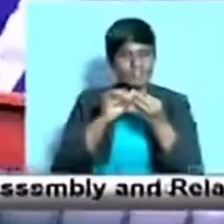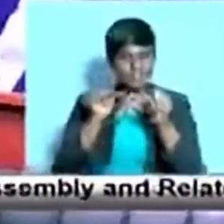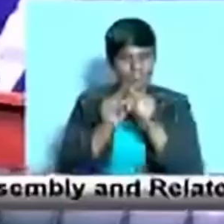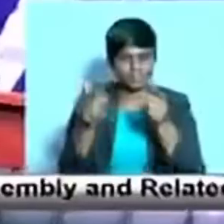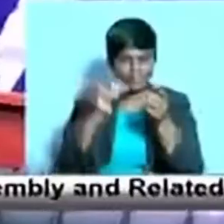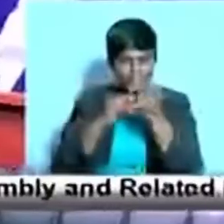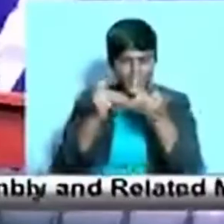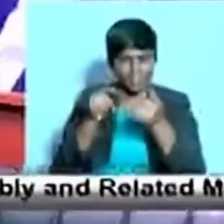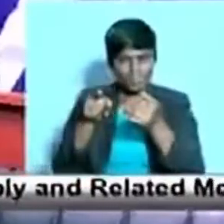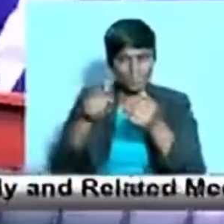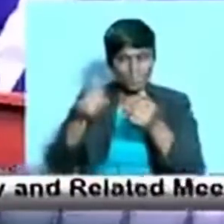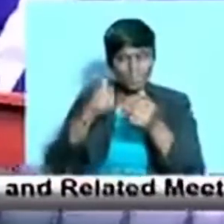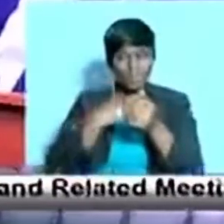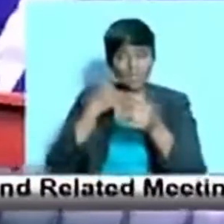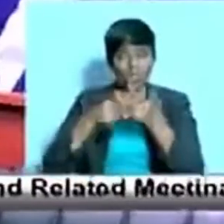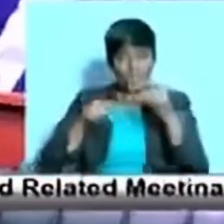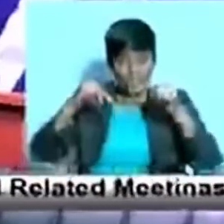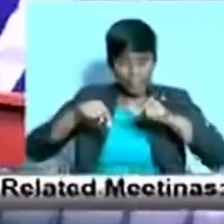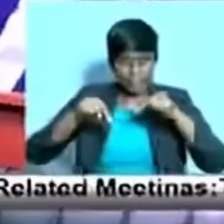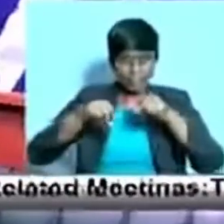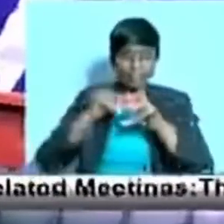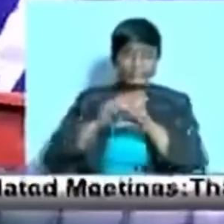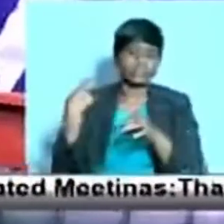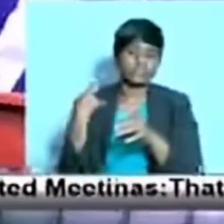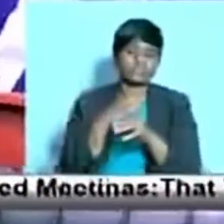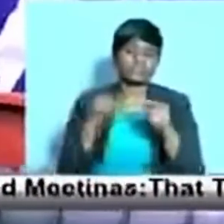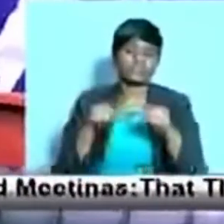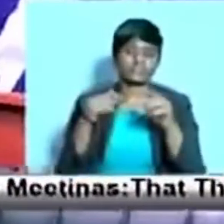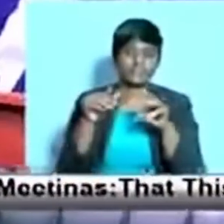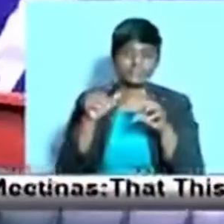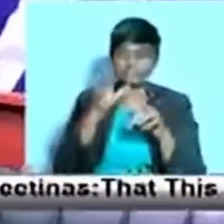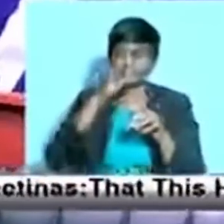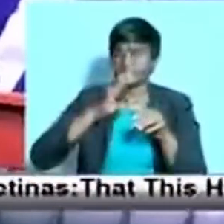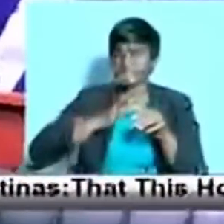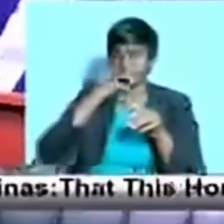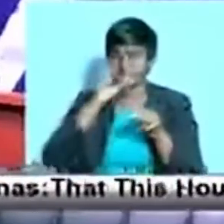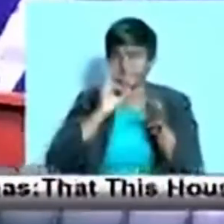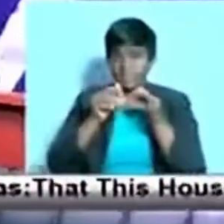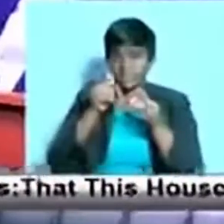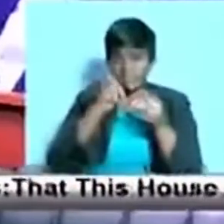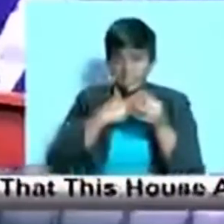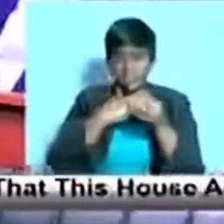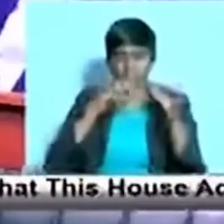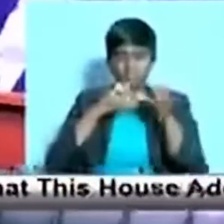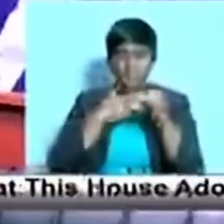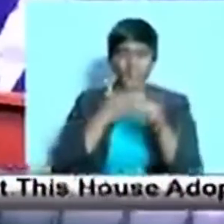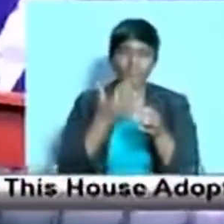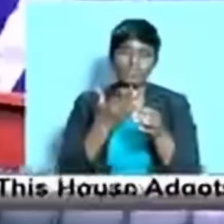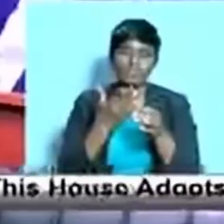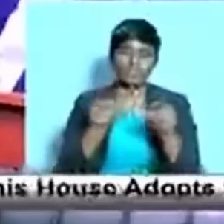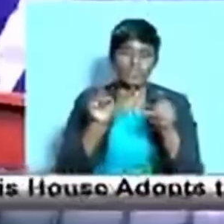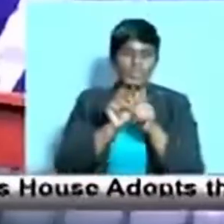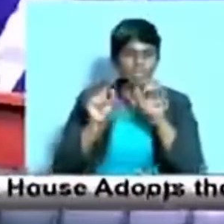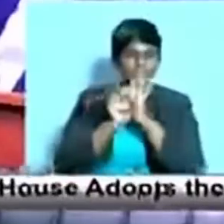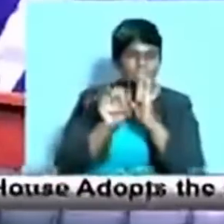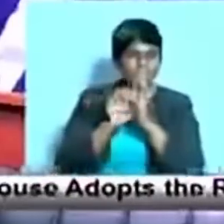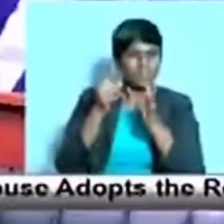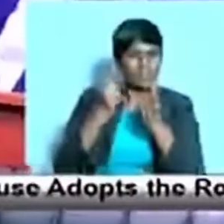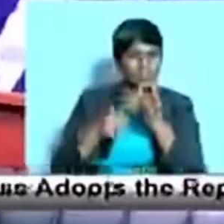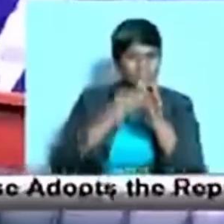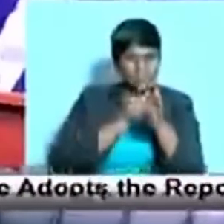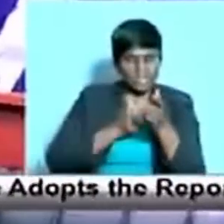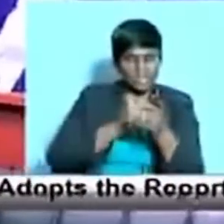they come up to the floor of this House. Madam Speaker, if you have a committee like the one I